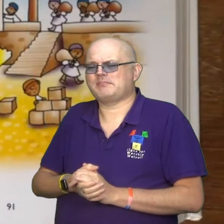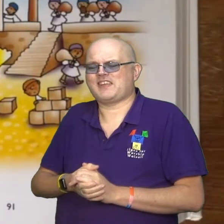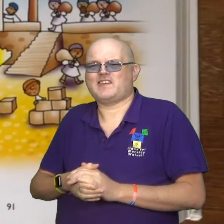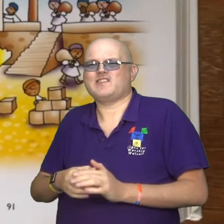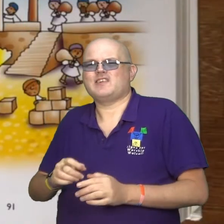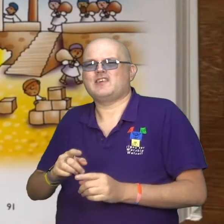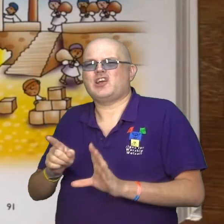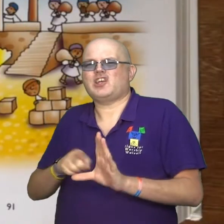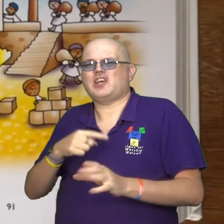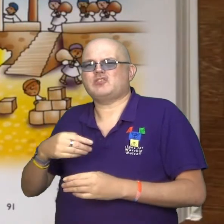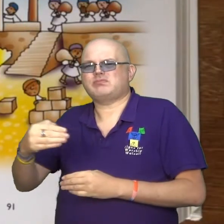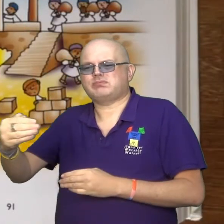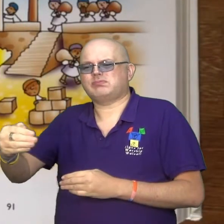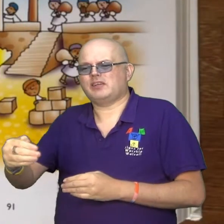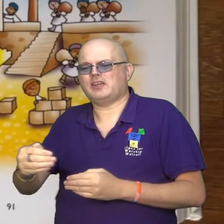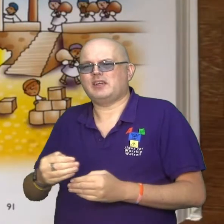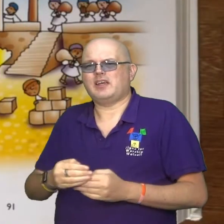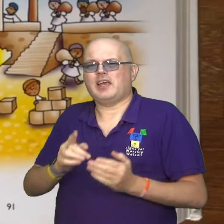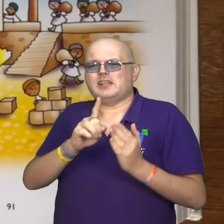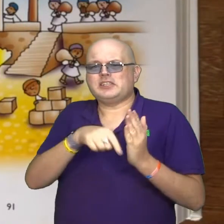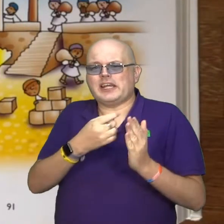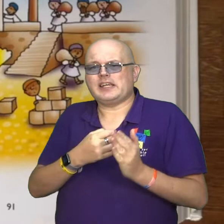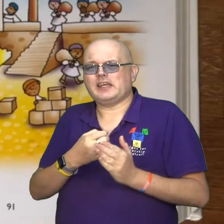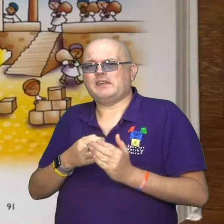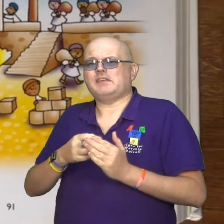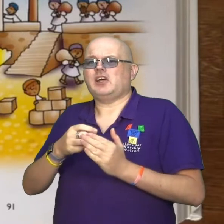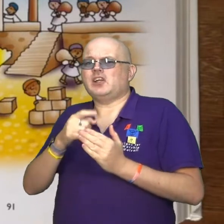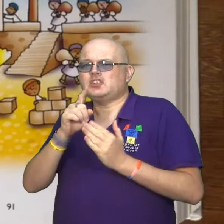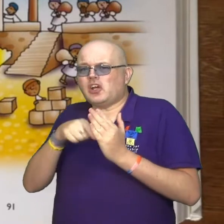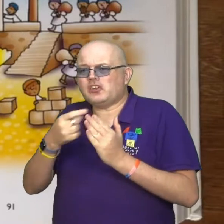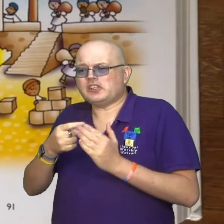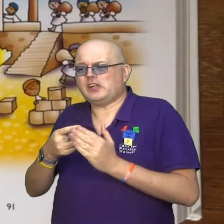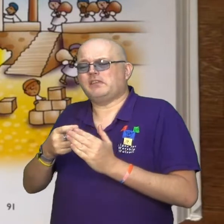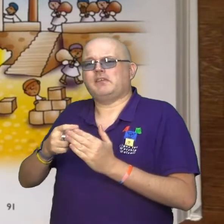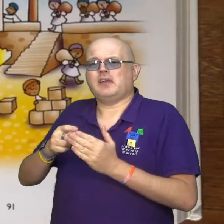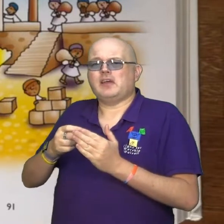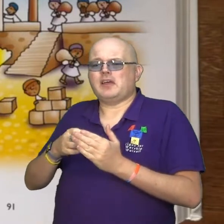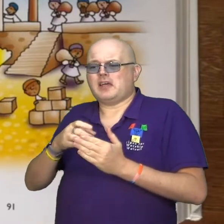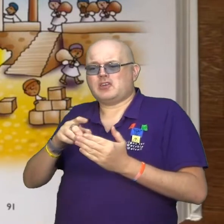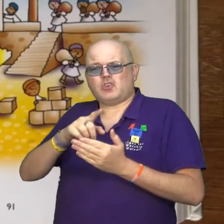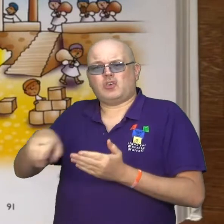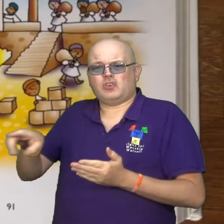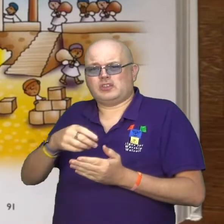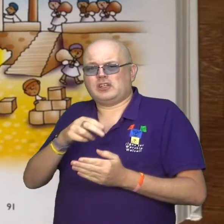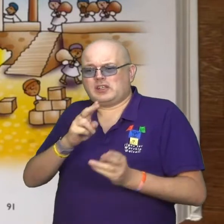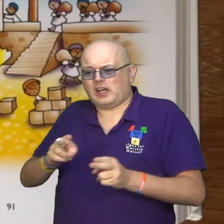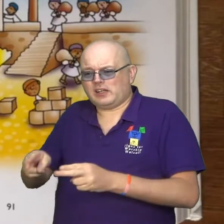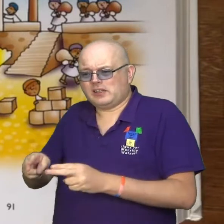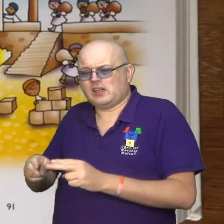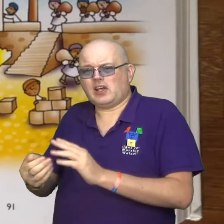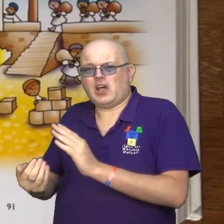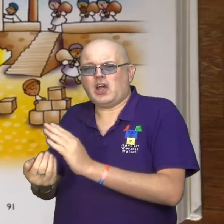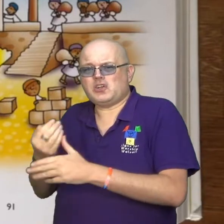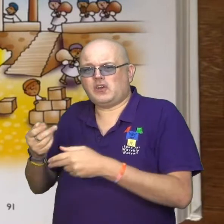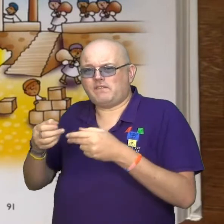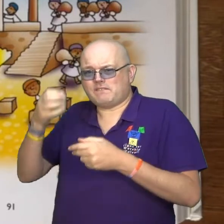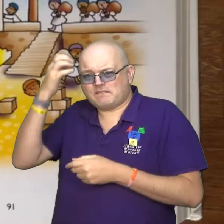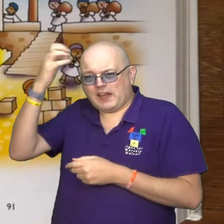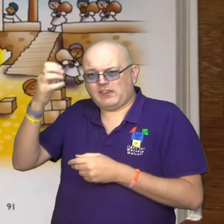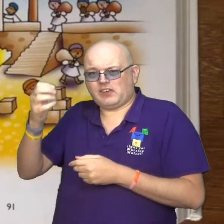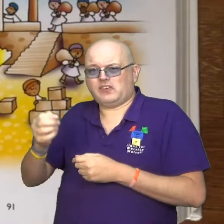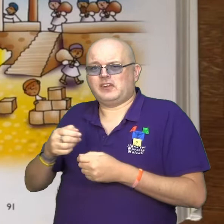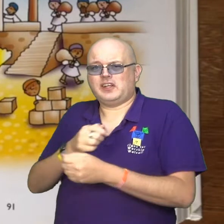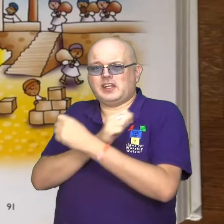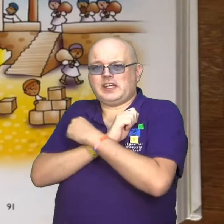Many years later, after Jacob and Joseph and his brothers had died, a new pharaoh ruled Egypt. He